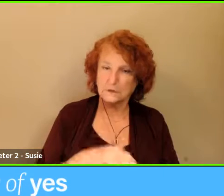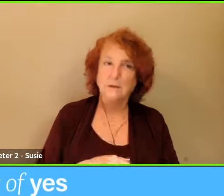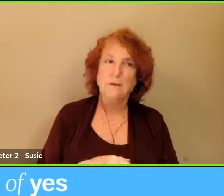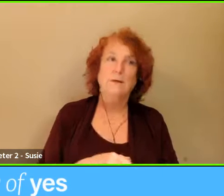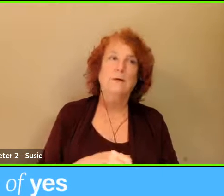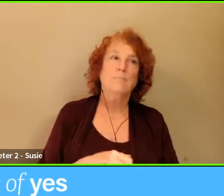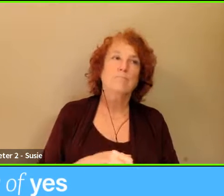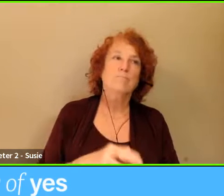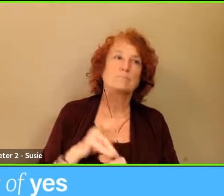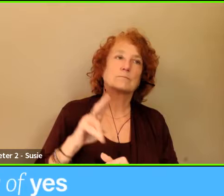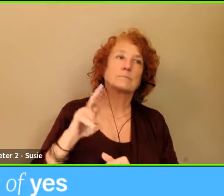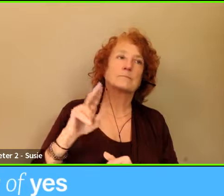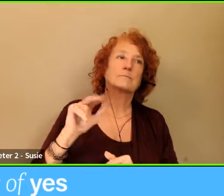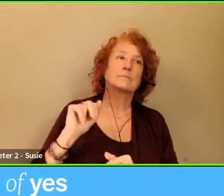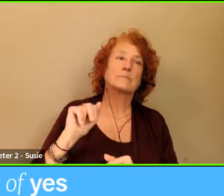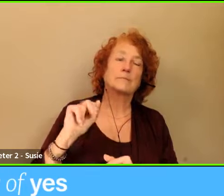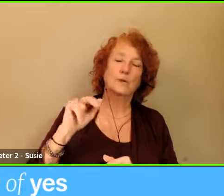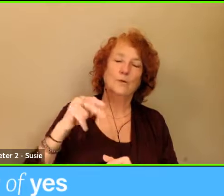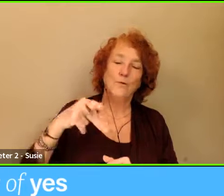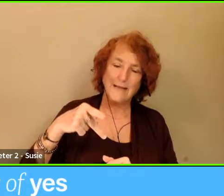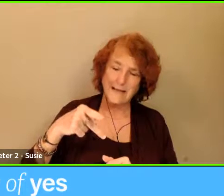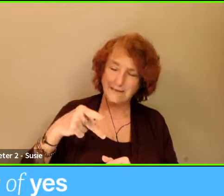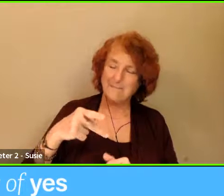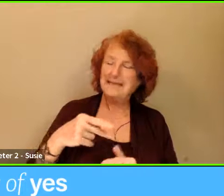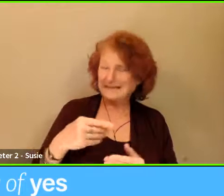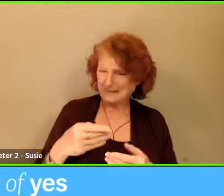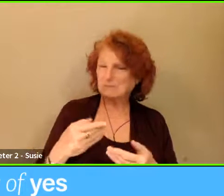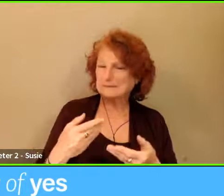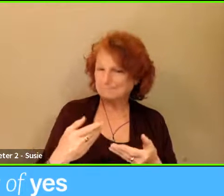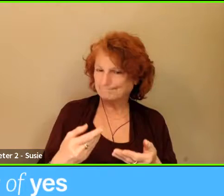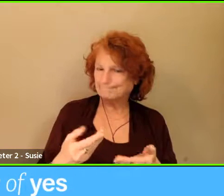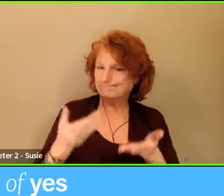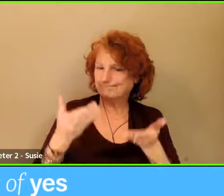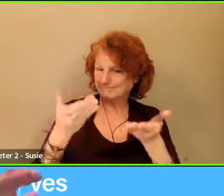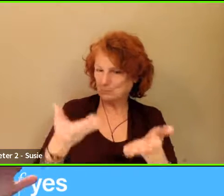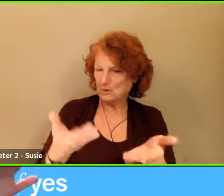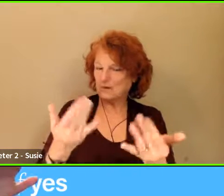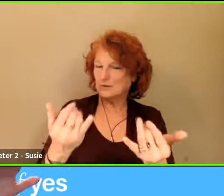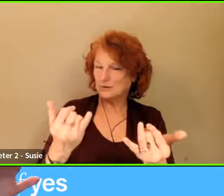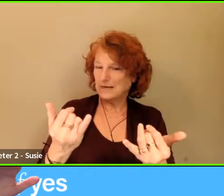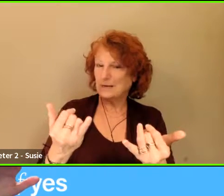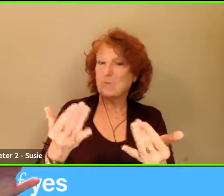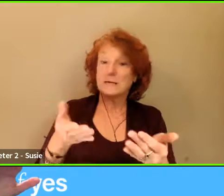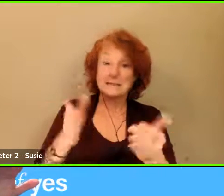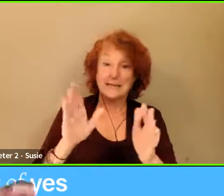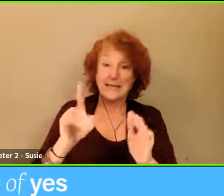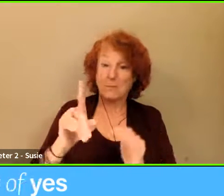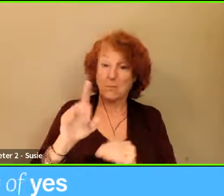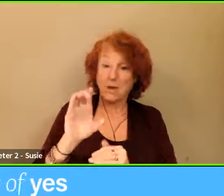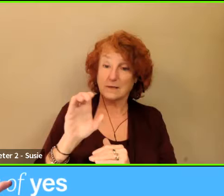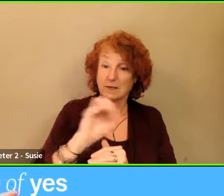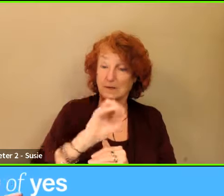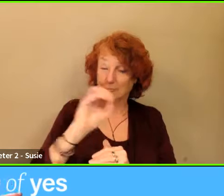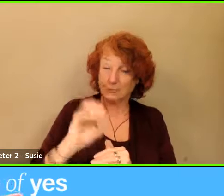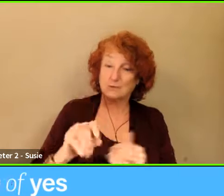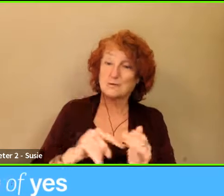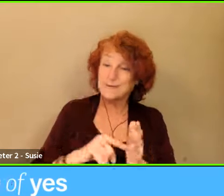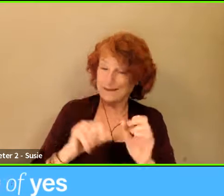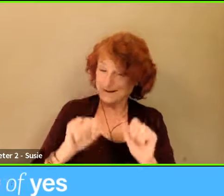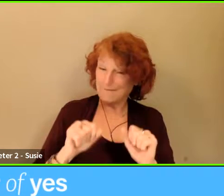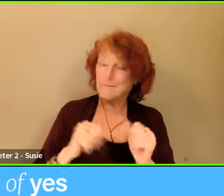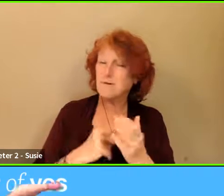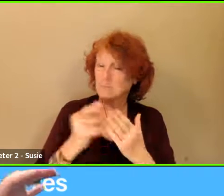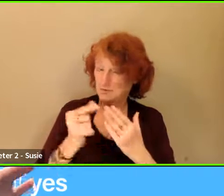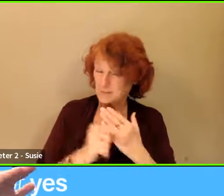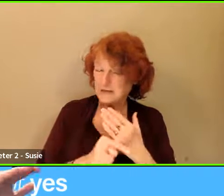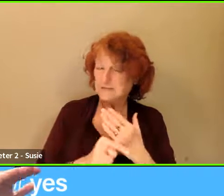The UAP framework that we've laid out today, of course, it will enable 100% affordable projects subsidized by